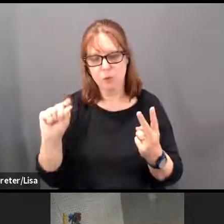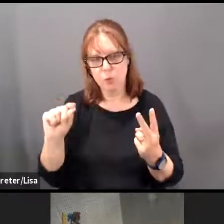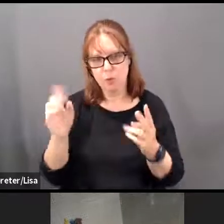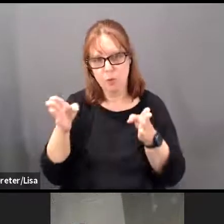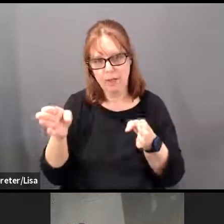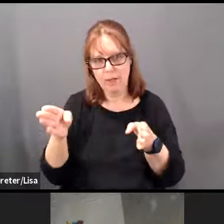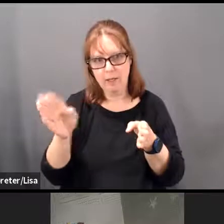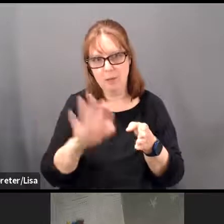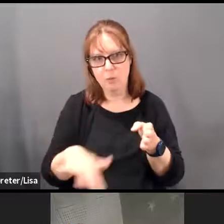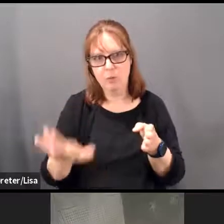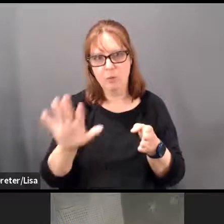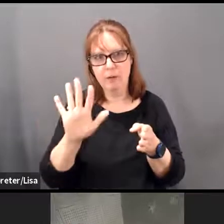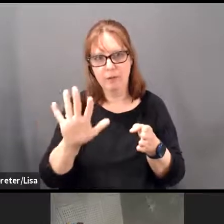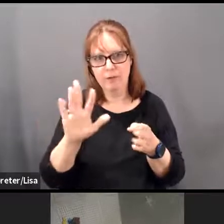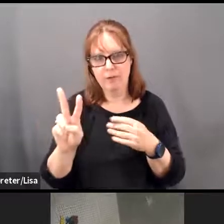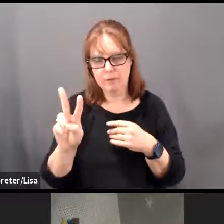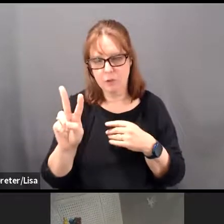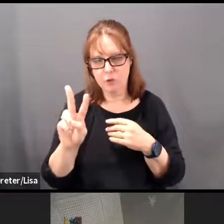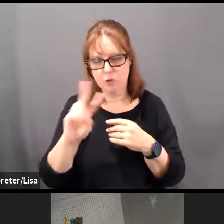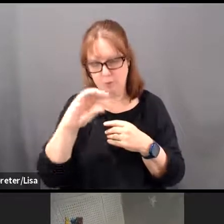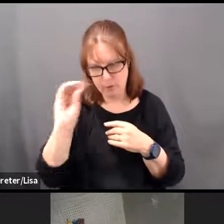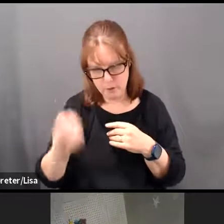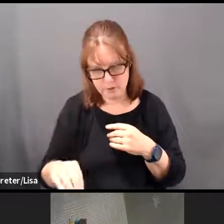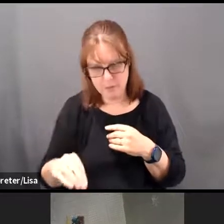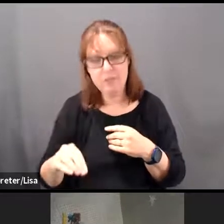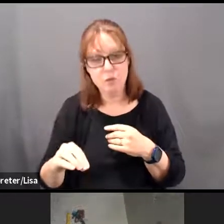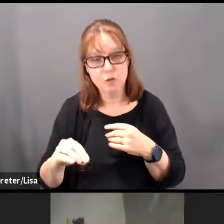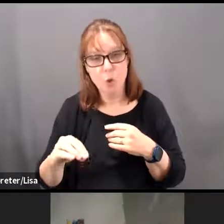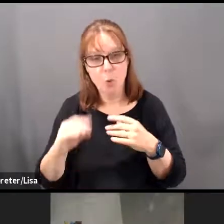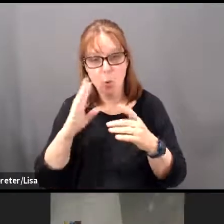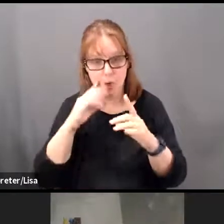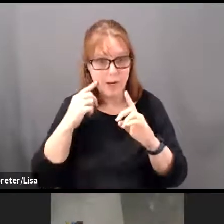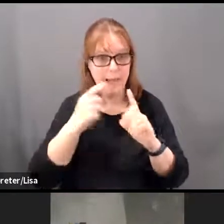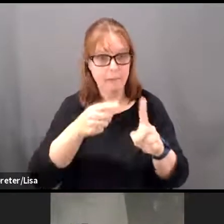about 52%. So we're heading in the right direction there.